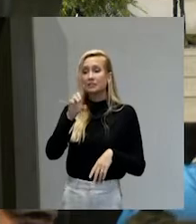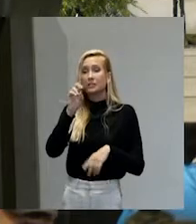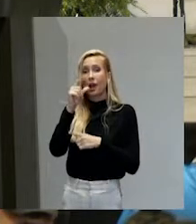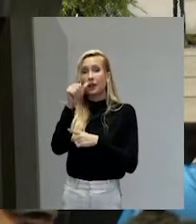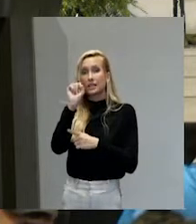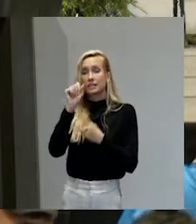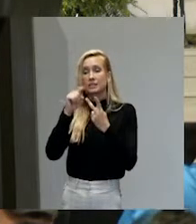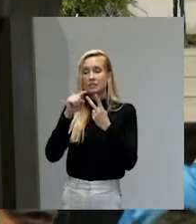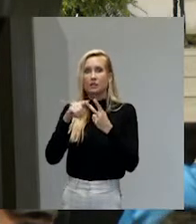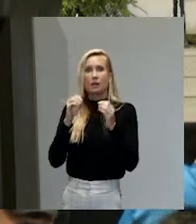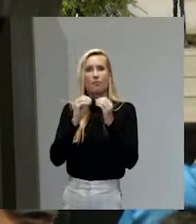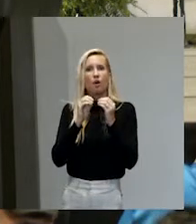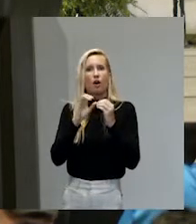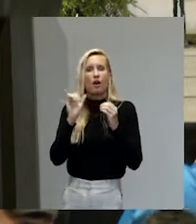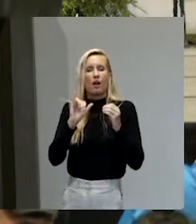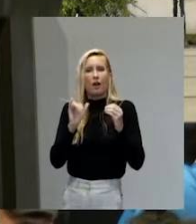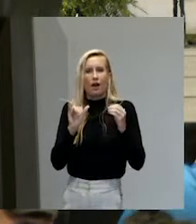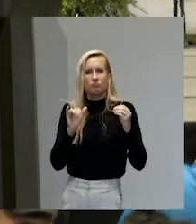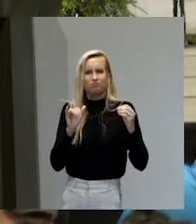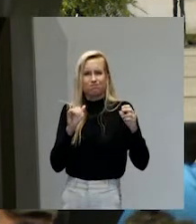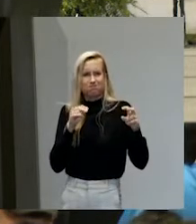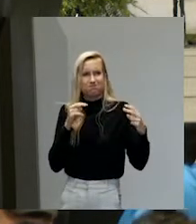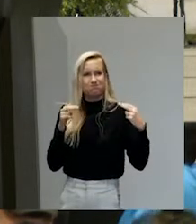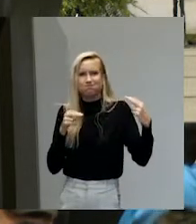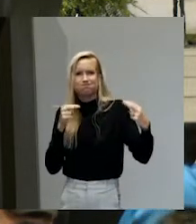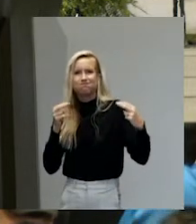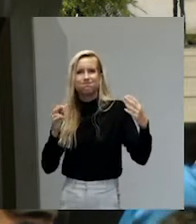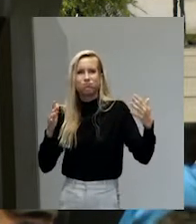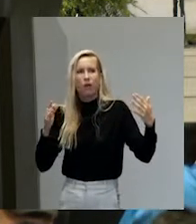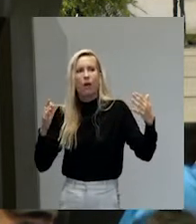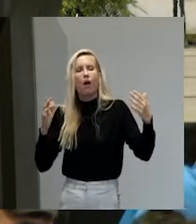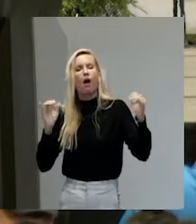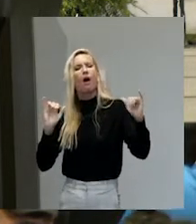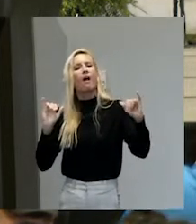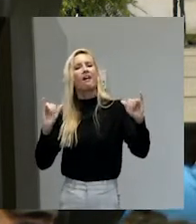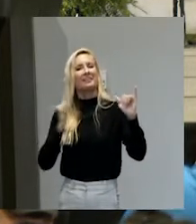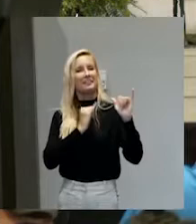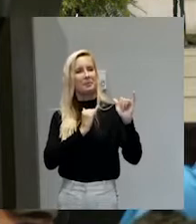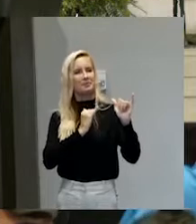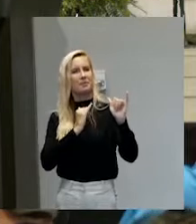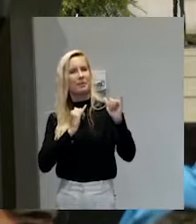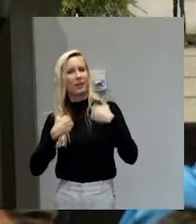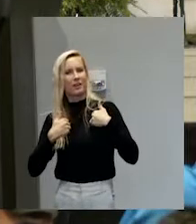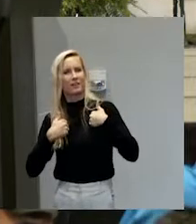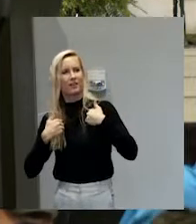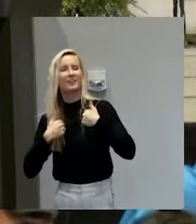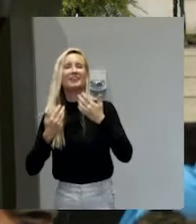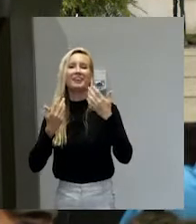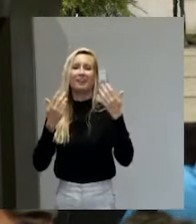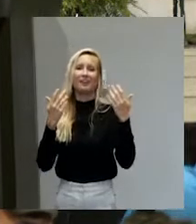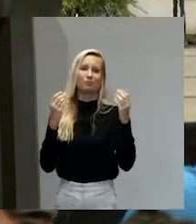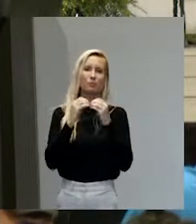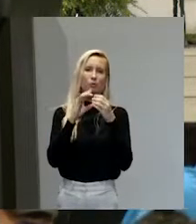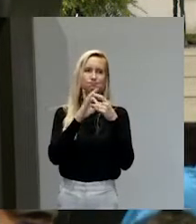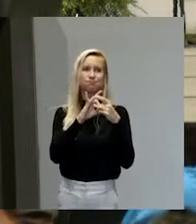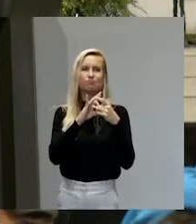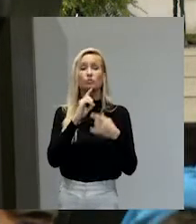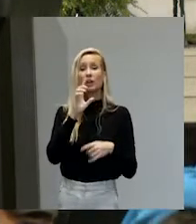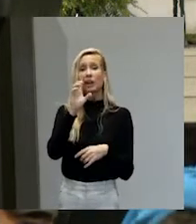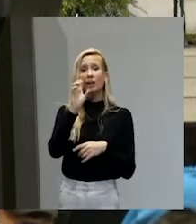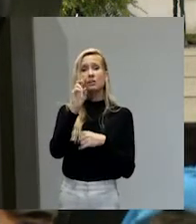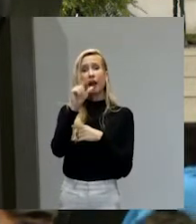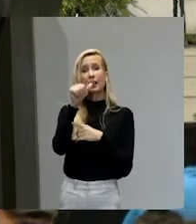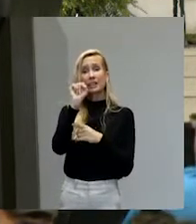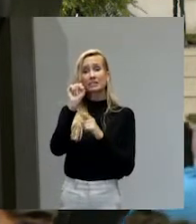little bit. So I think there was. And there is a sweetness, Douglas is sweet, but there is a